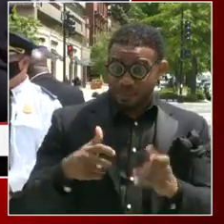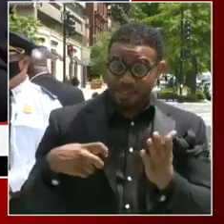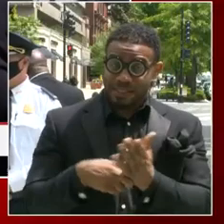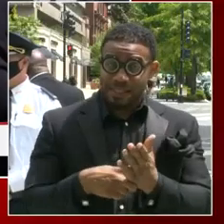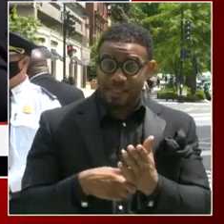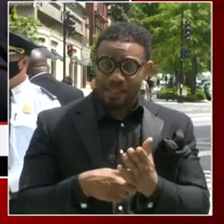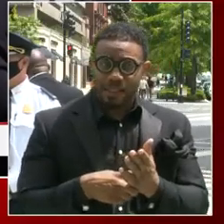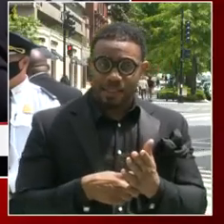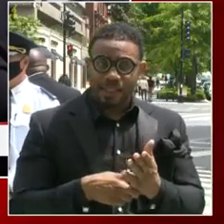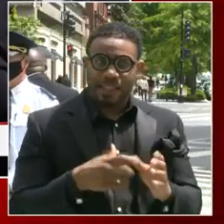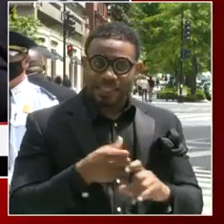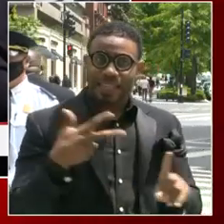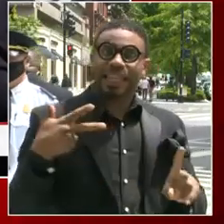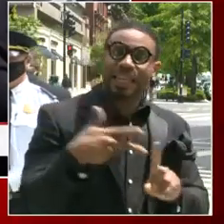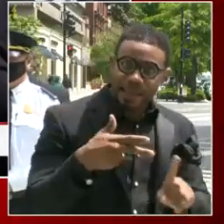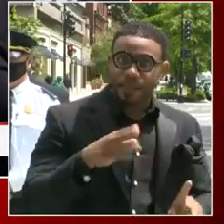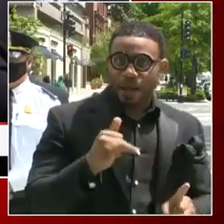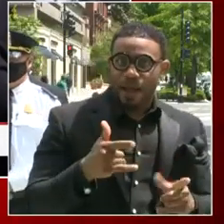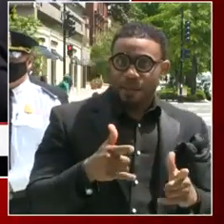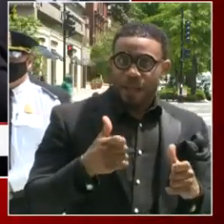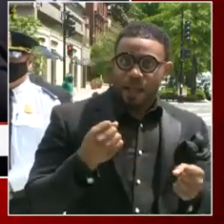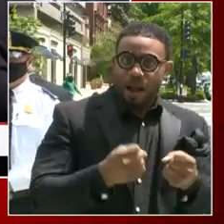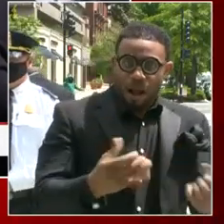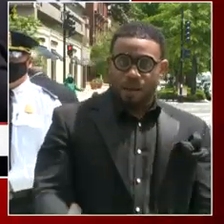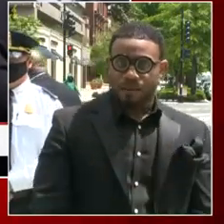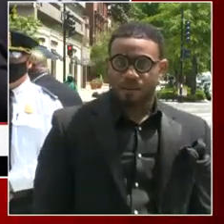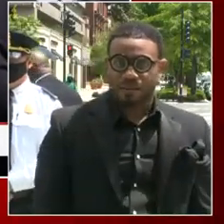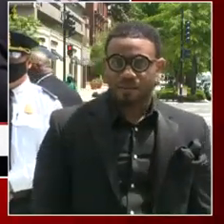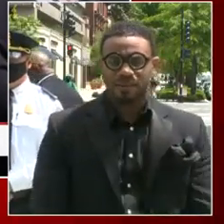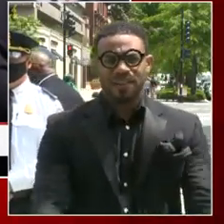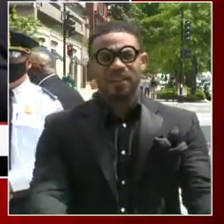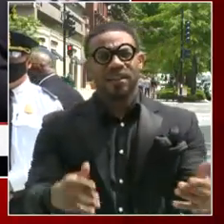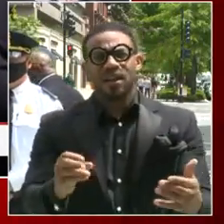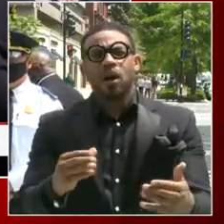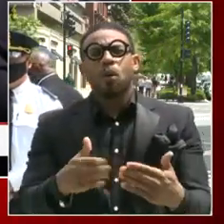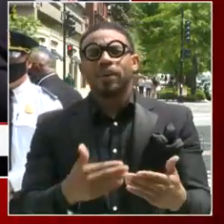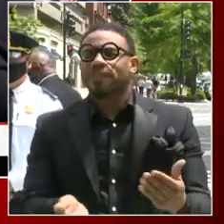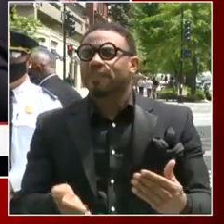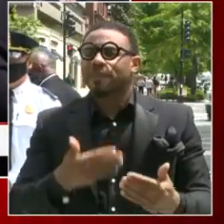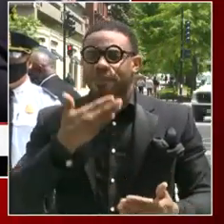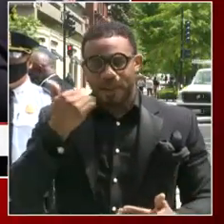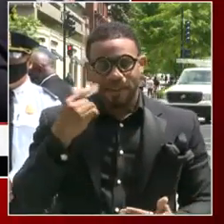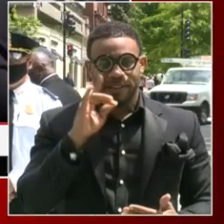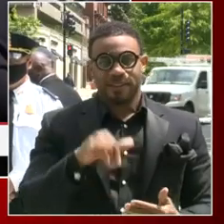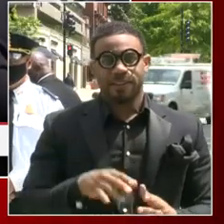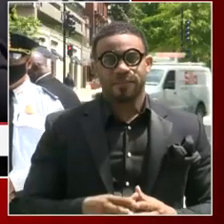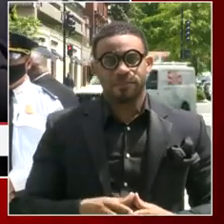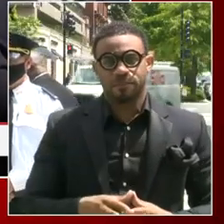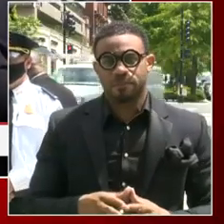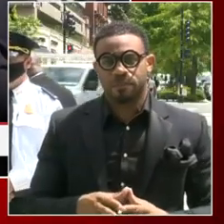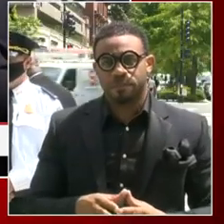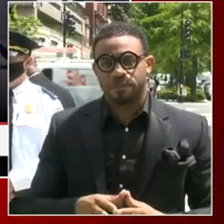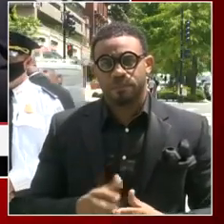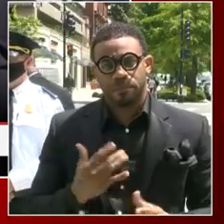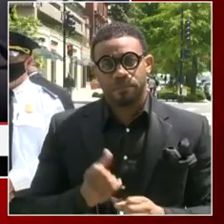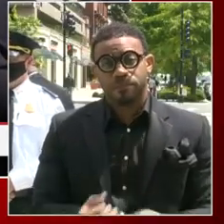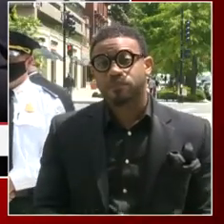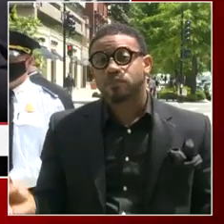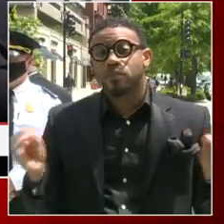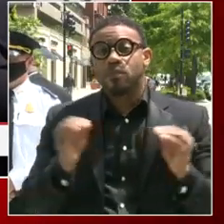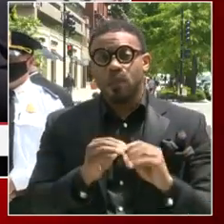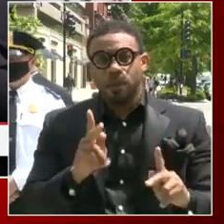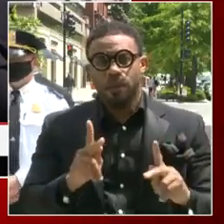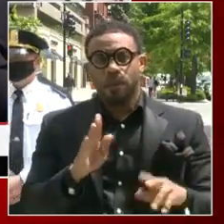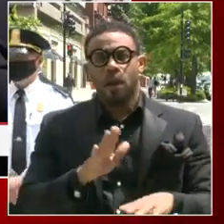speeding ticket is getting hit by a speeding car. What's even better is that We get more